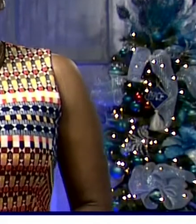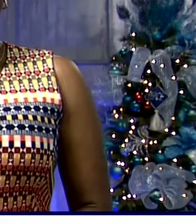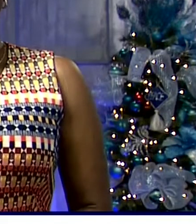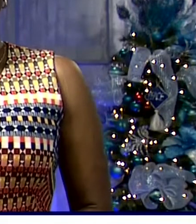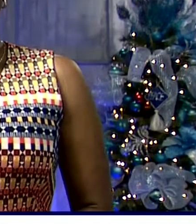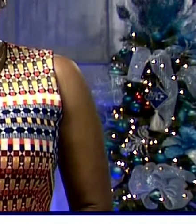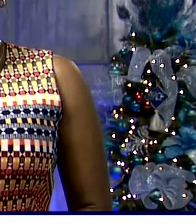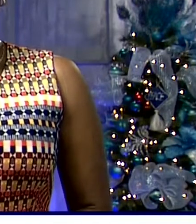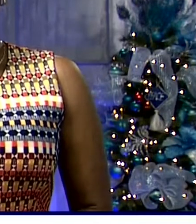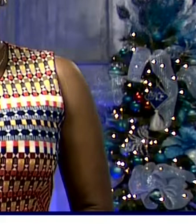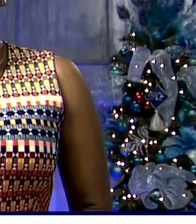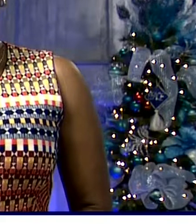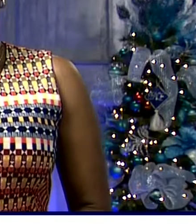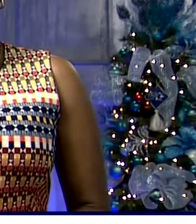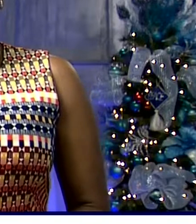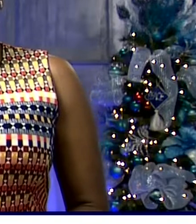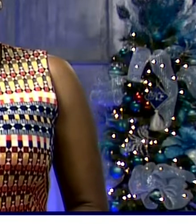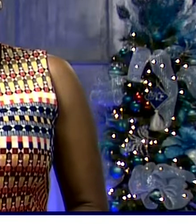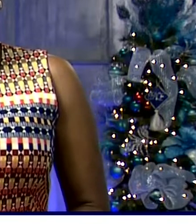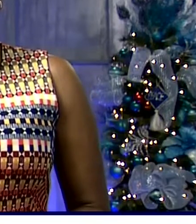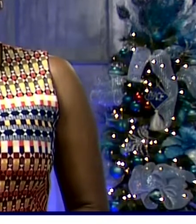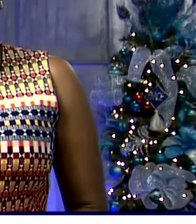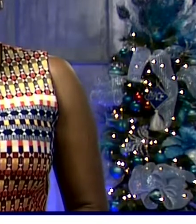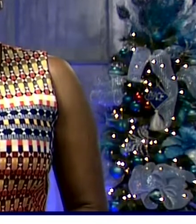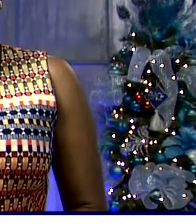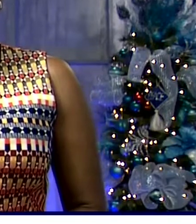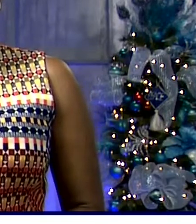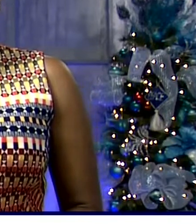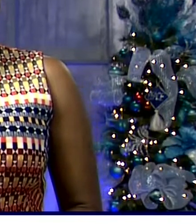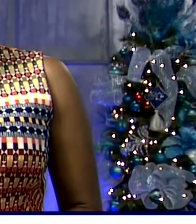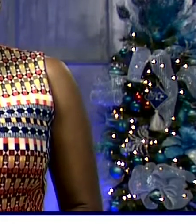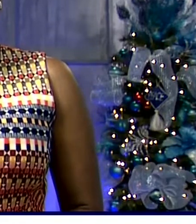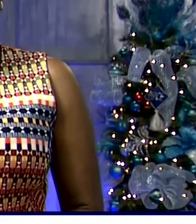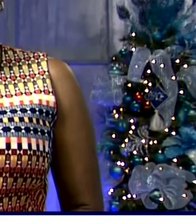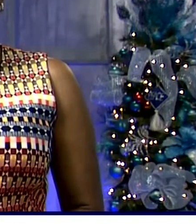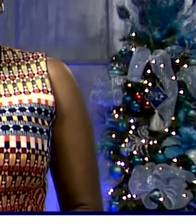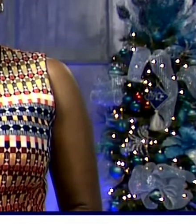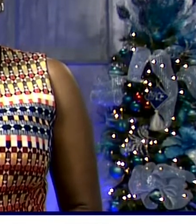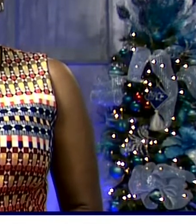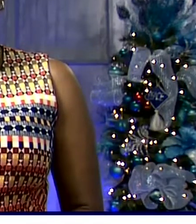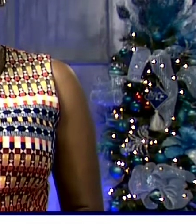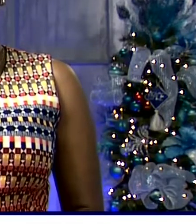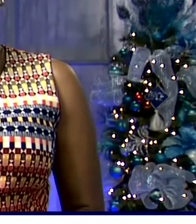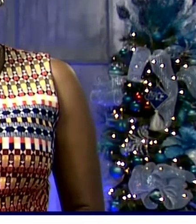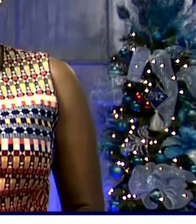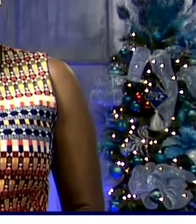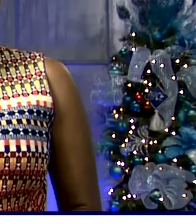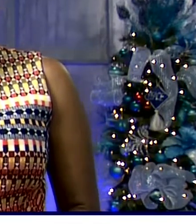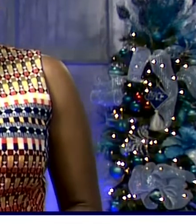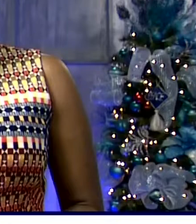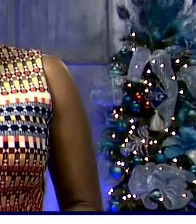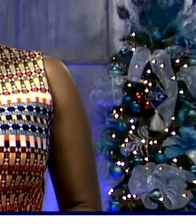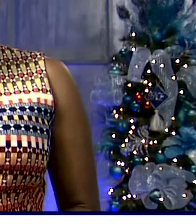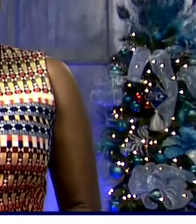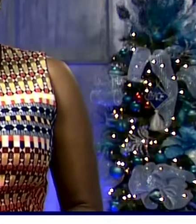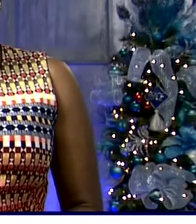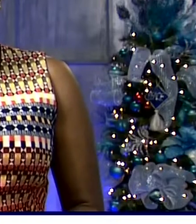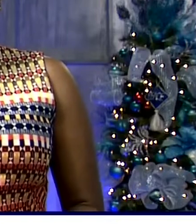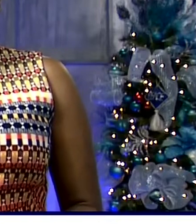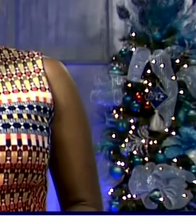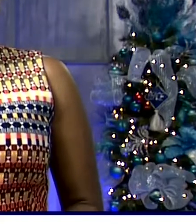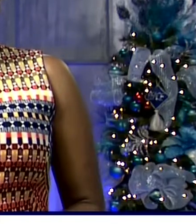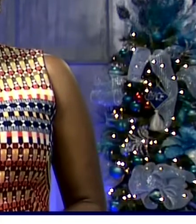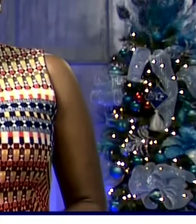Making the headlines tonight, work to expand the Nightingale's Children's Village gets Prime Minister Mia Motley's nod